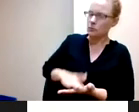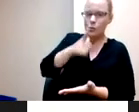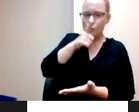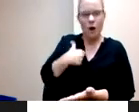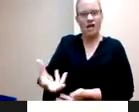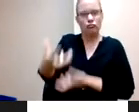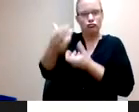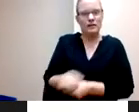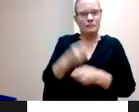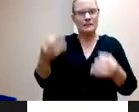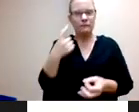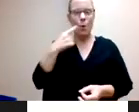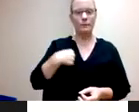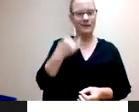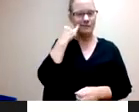decision maker.